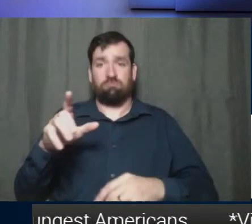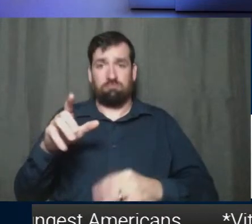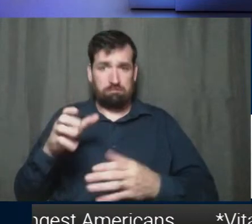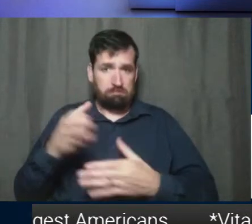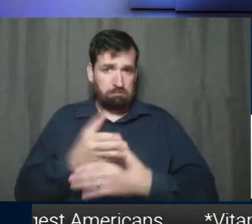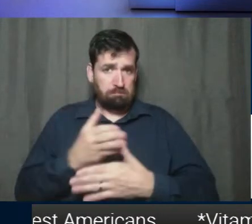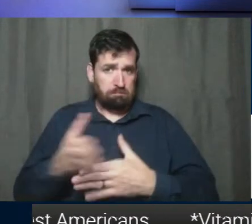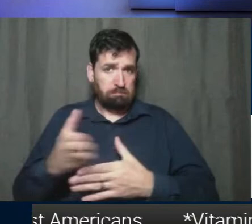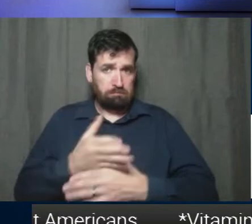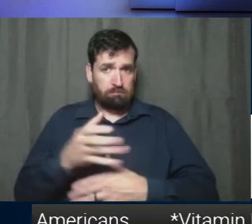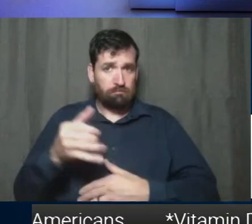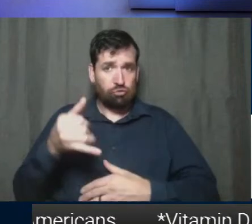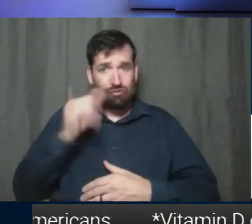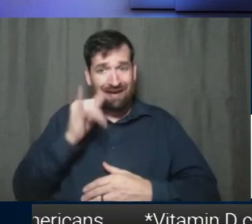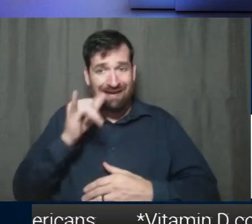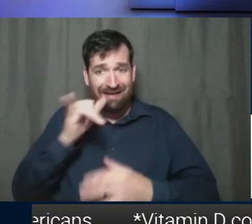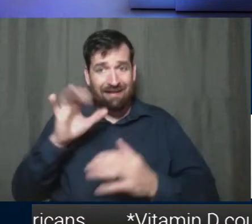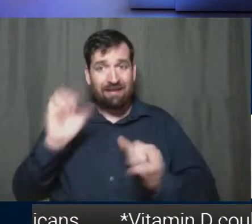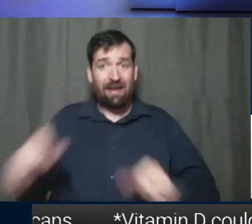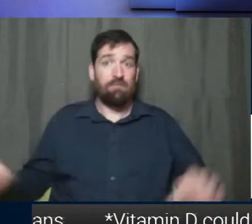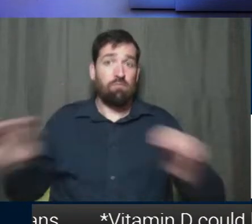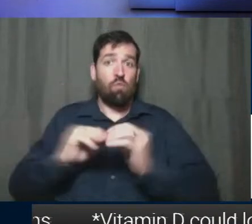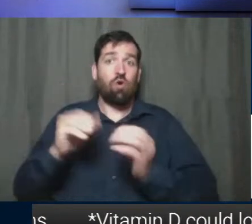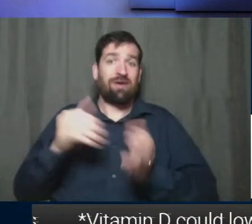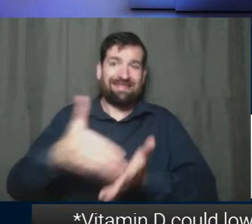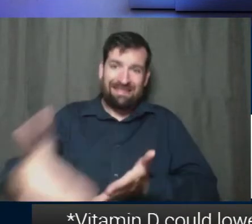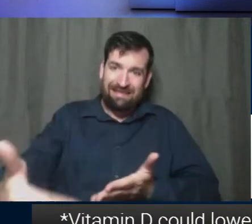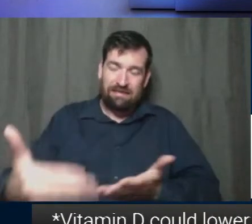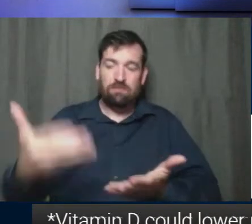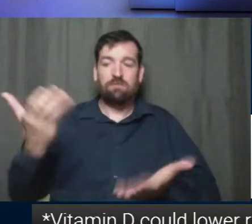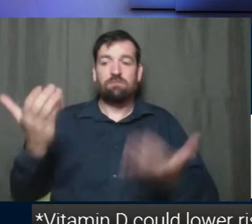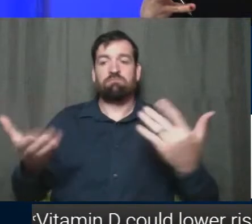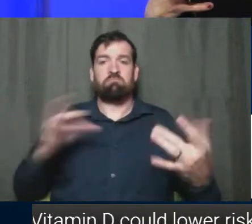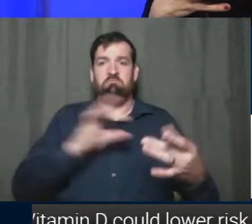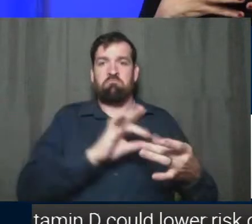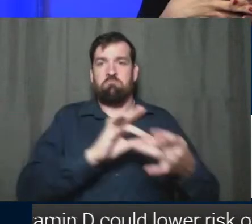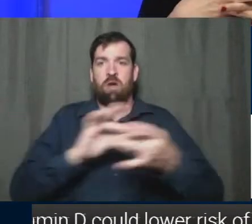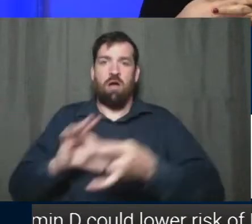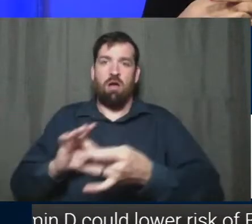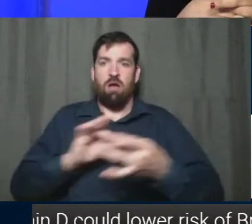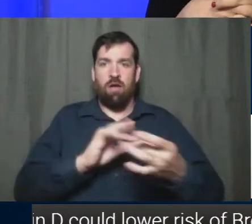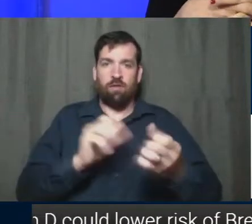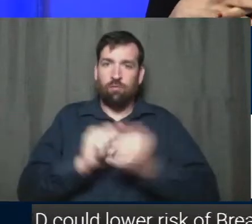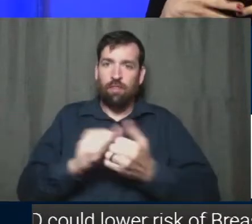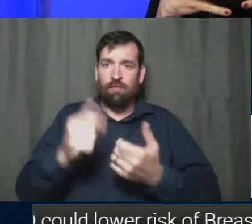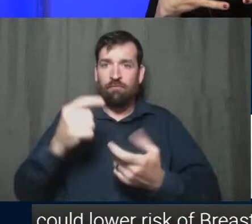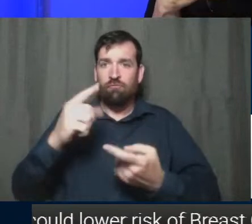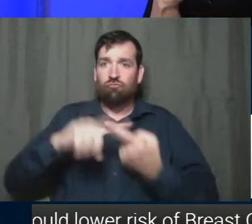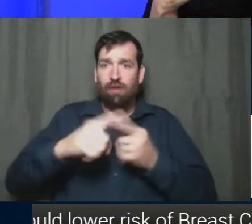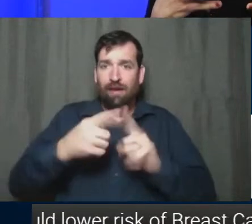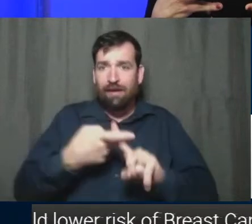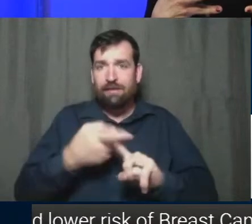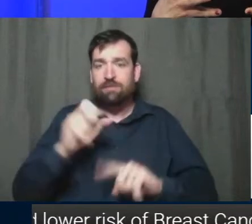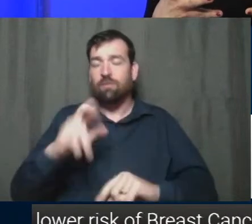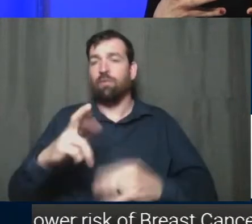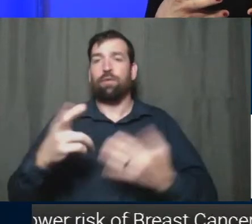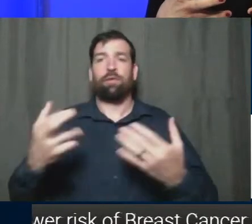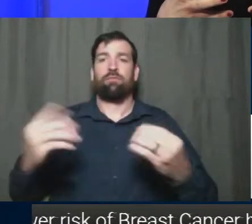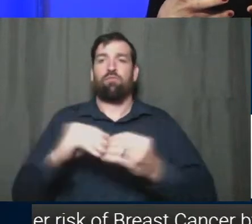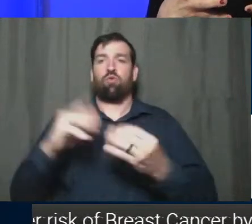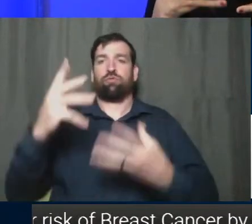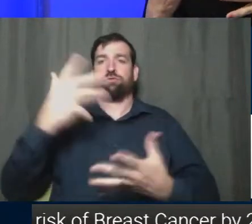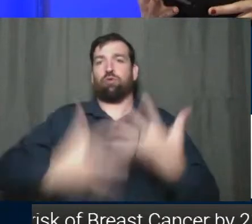with your workouts, Roger, because it might increase the bonding with friends, or make it kind of more of a social